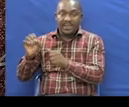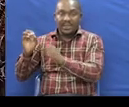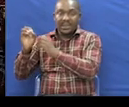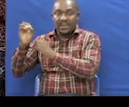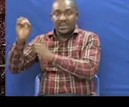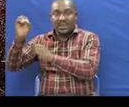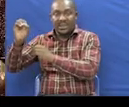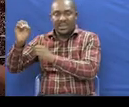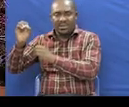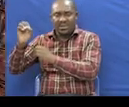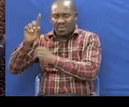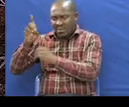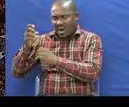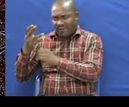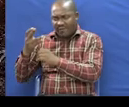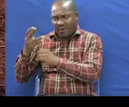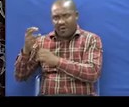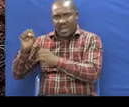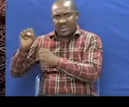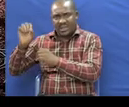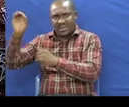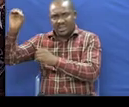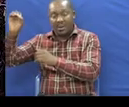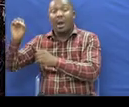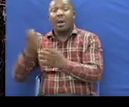4s0. Why 4s0? It is because